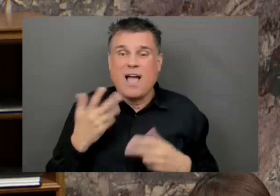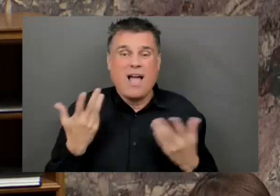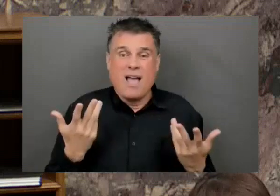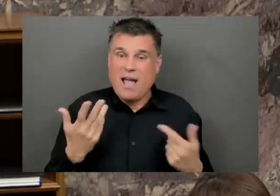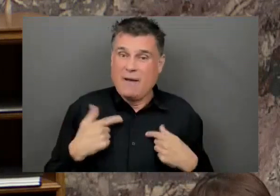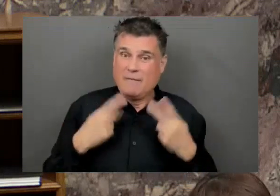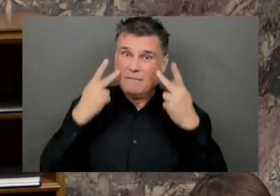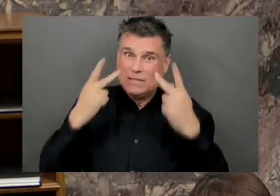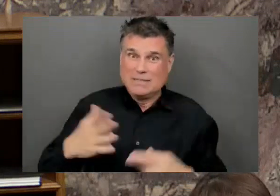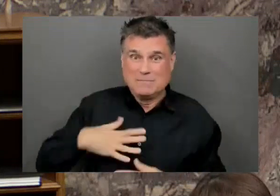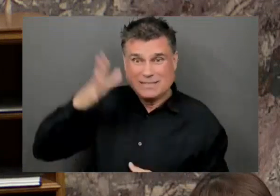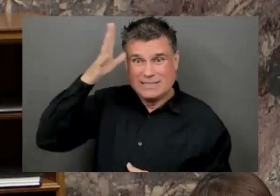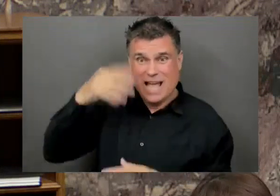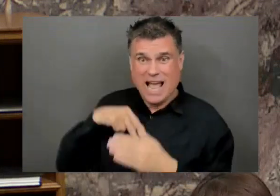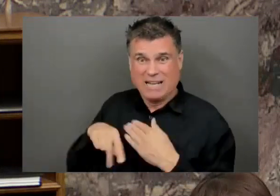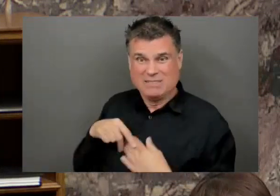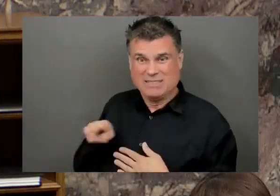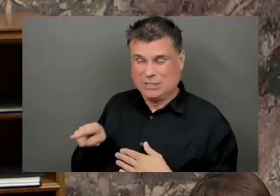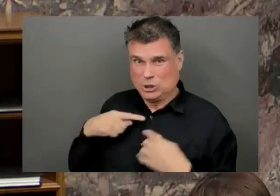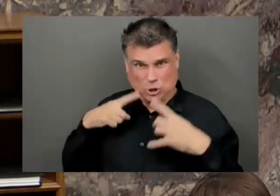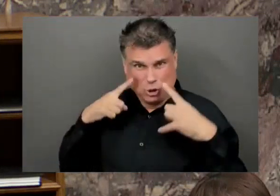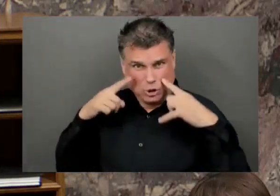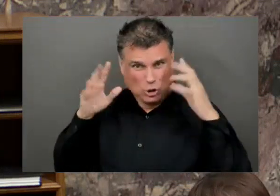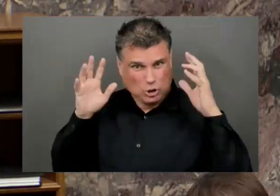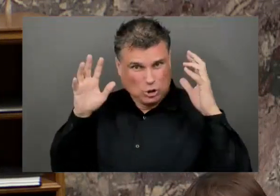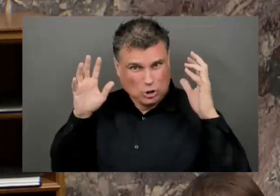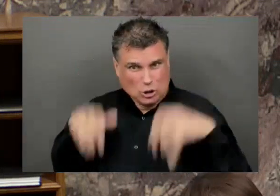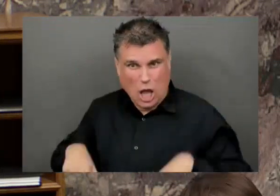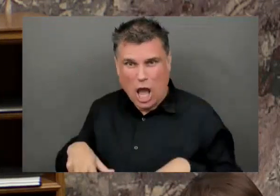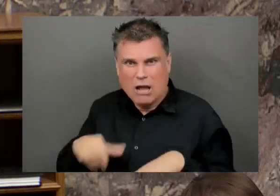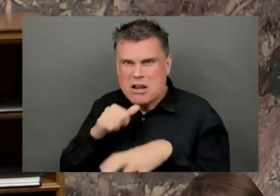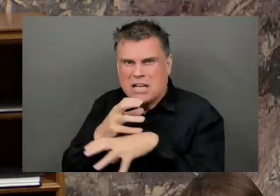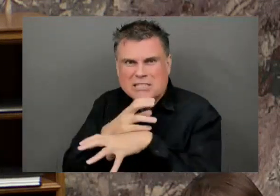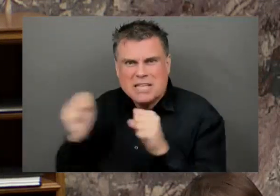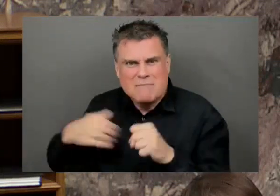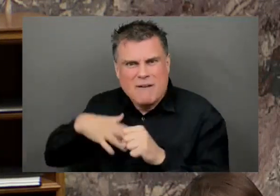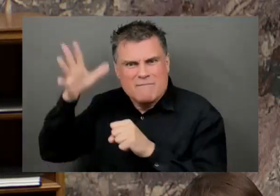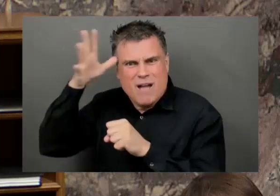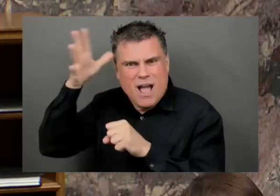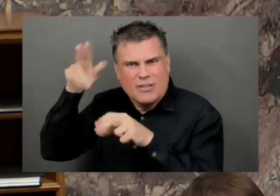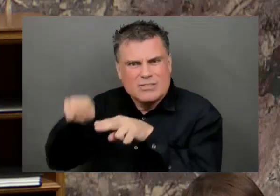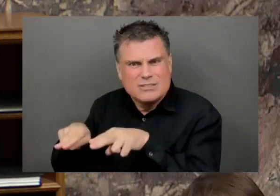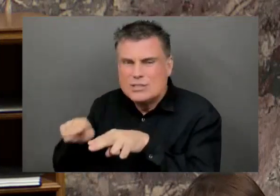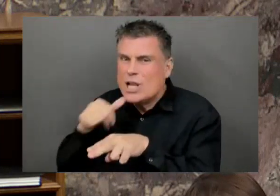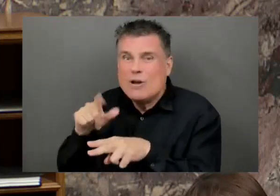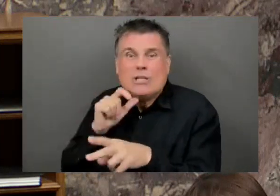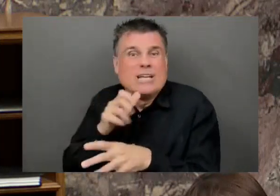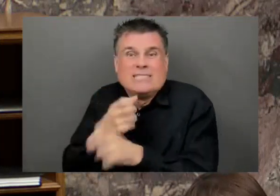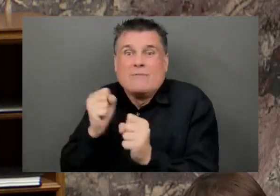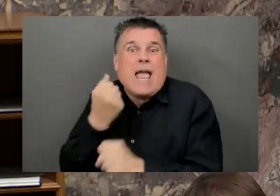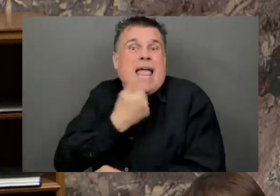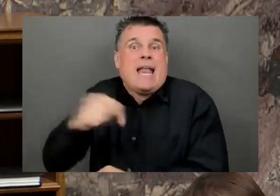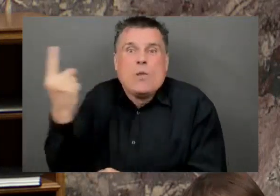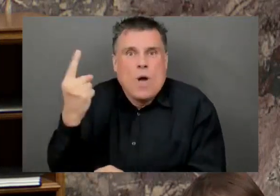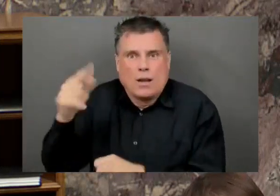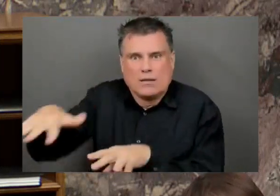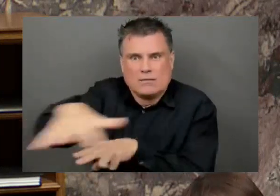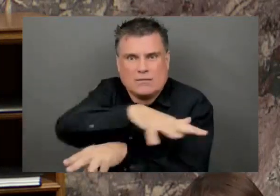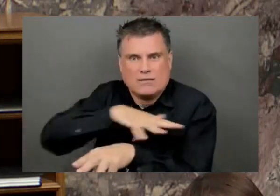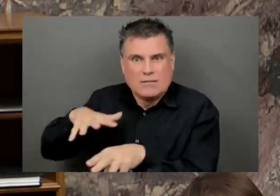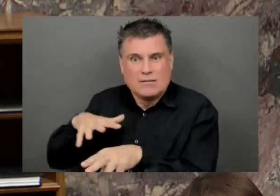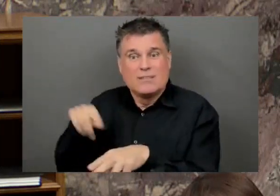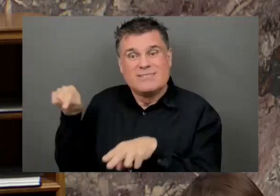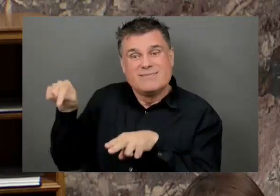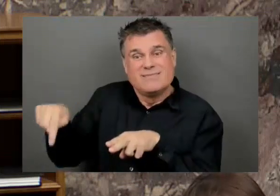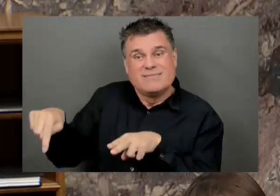safe for anyone." End of quote. And what is this Premier and Minister's solution to the crisis? A useless